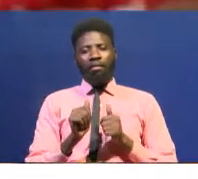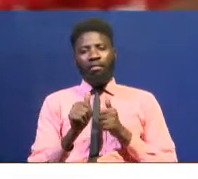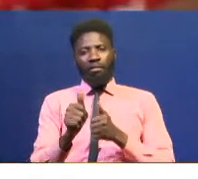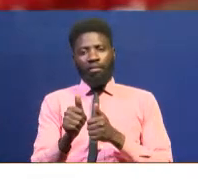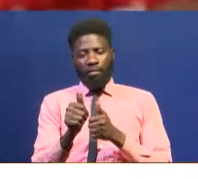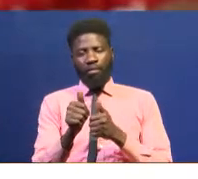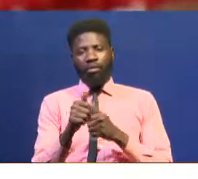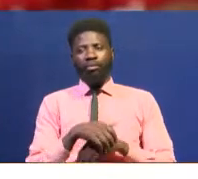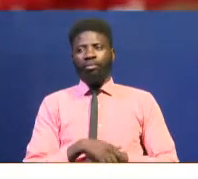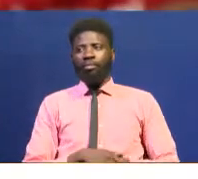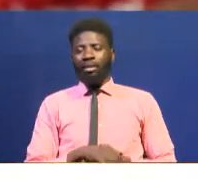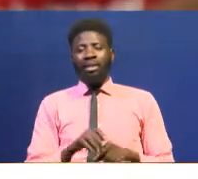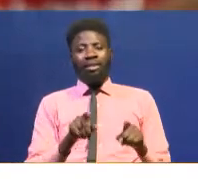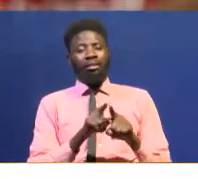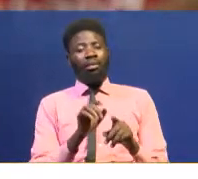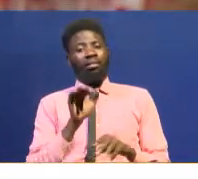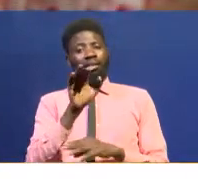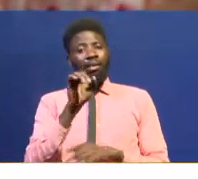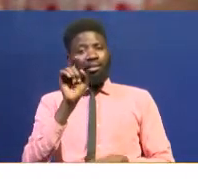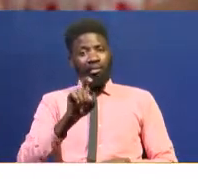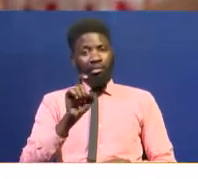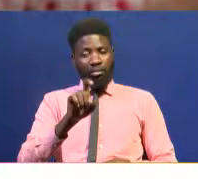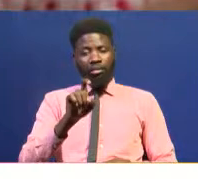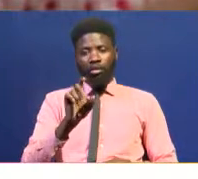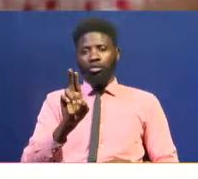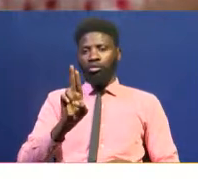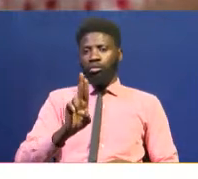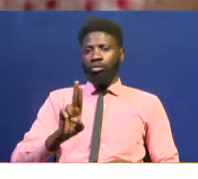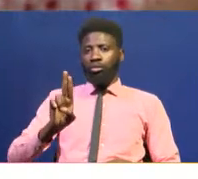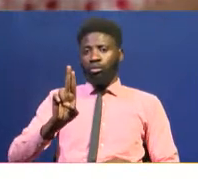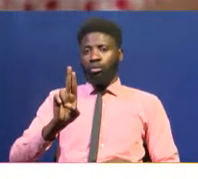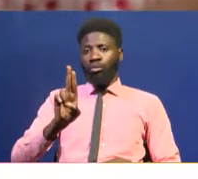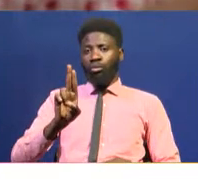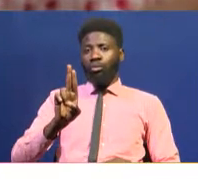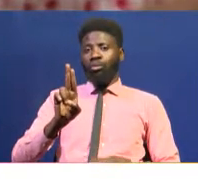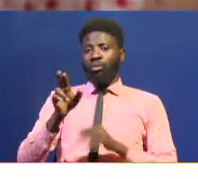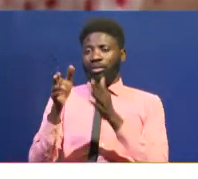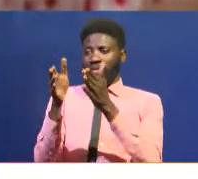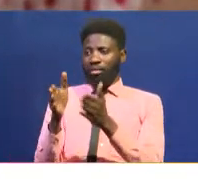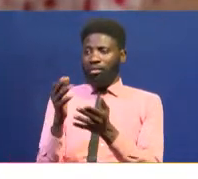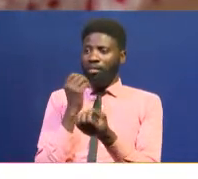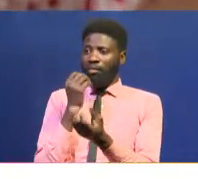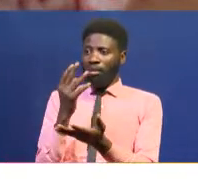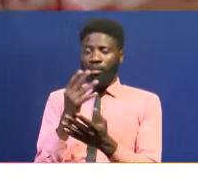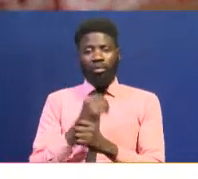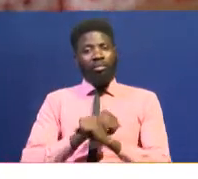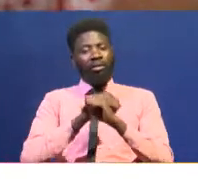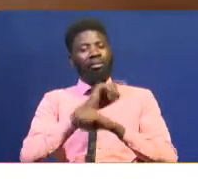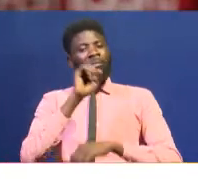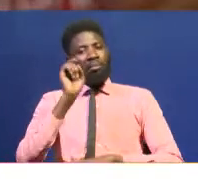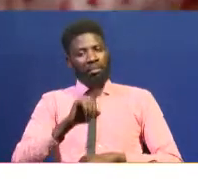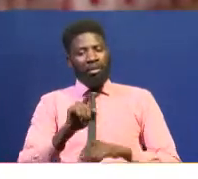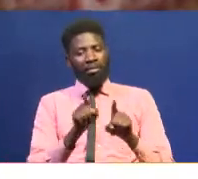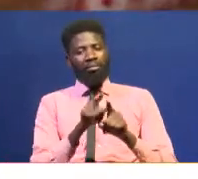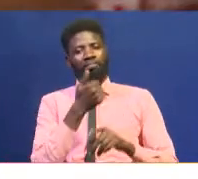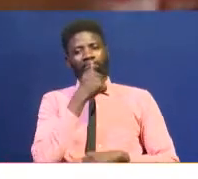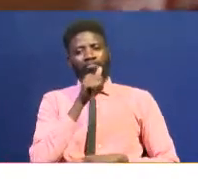humanity. They also call for protection of user information and confidentiality for long-term engagements.